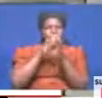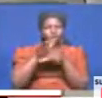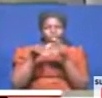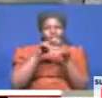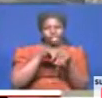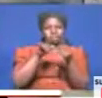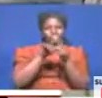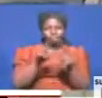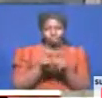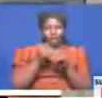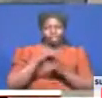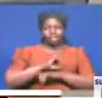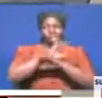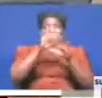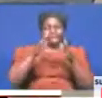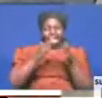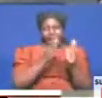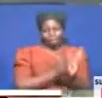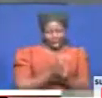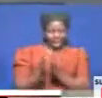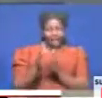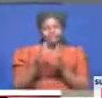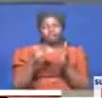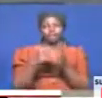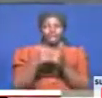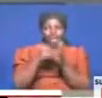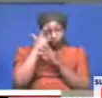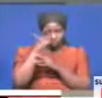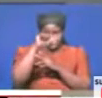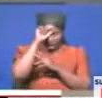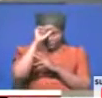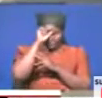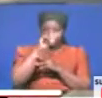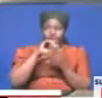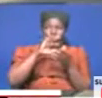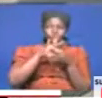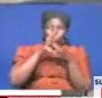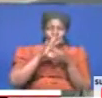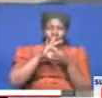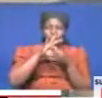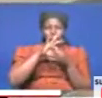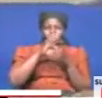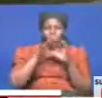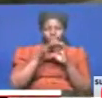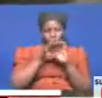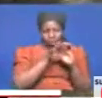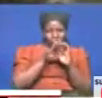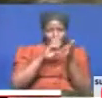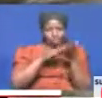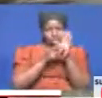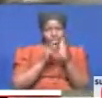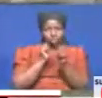clear logical and physical barrier for government and private corporate projects. This, they say, would disallow any